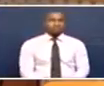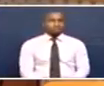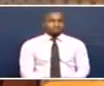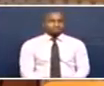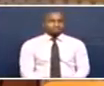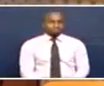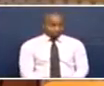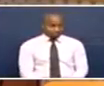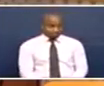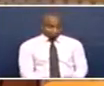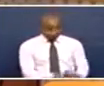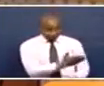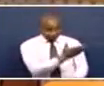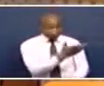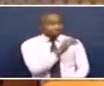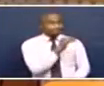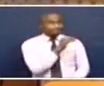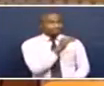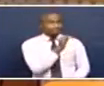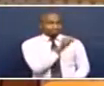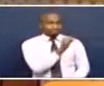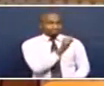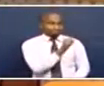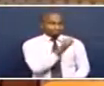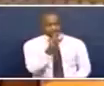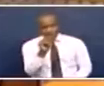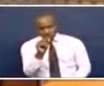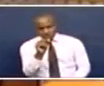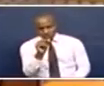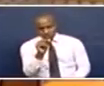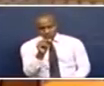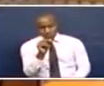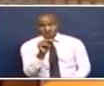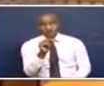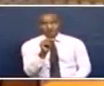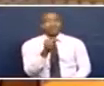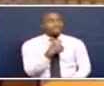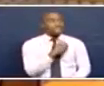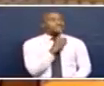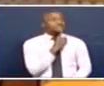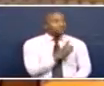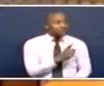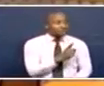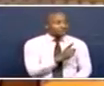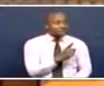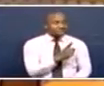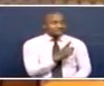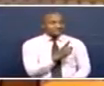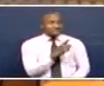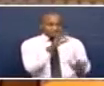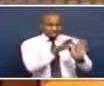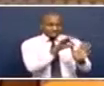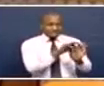Jeff, yes and no. I was not too sure that being elected was the